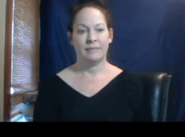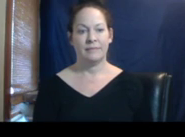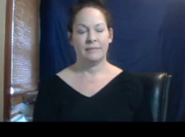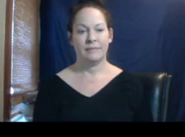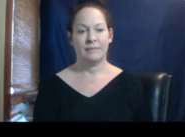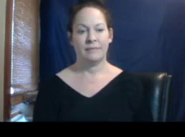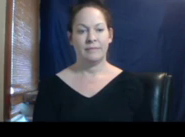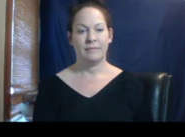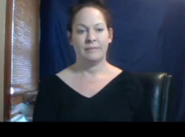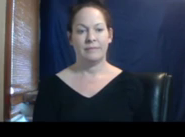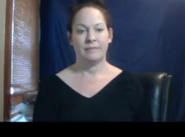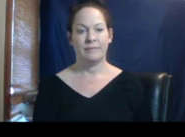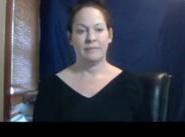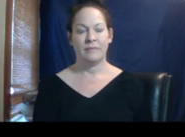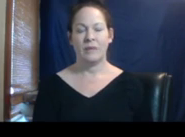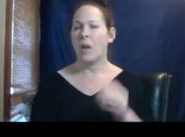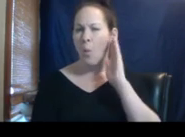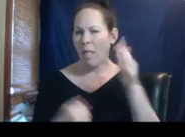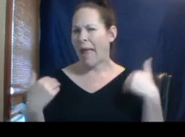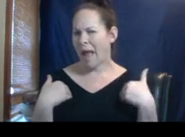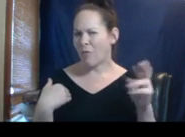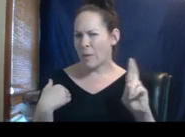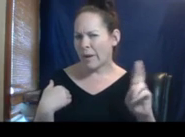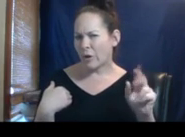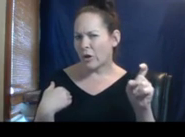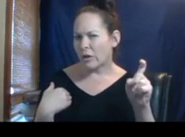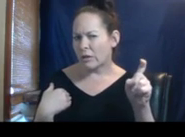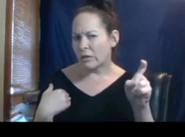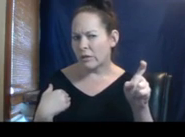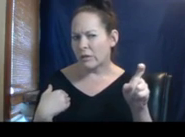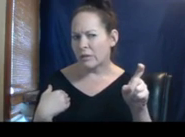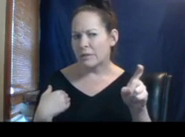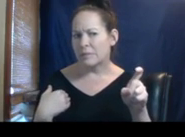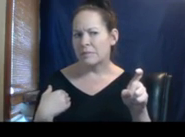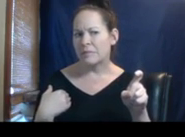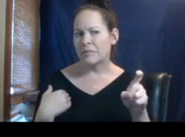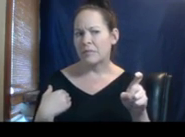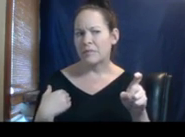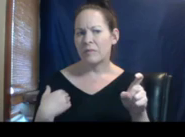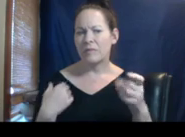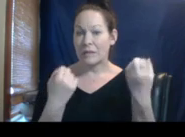2, do I have a remainder? So I'm going to put f of 2 in.